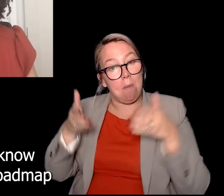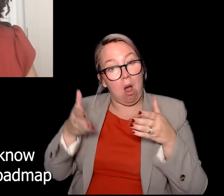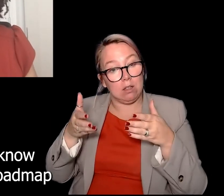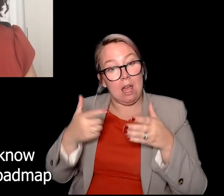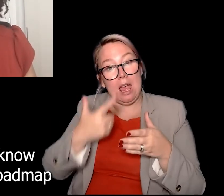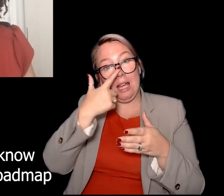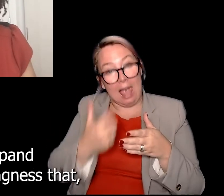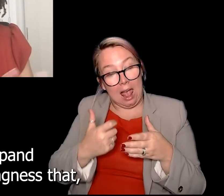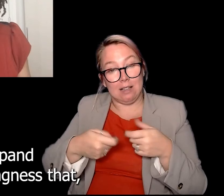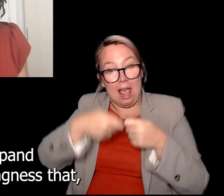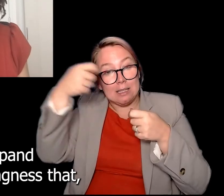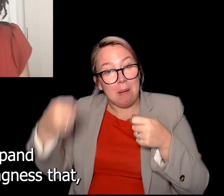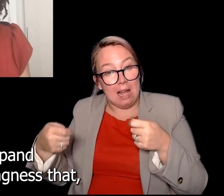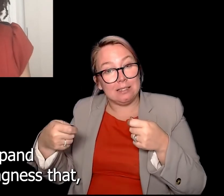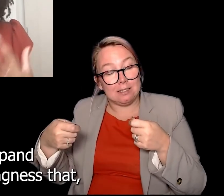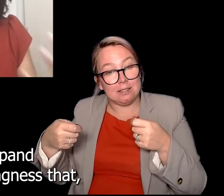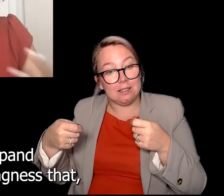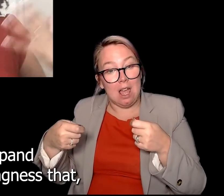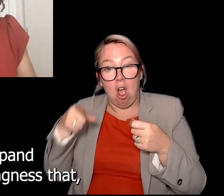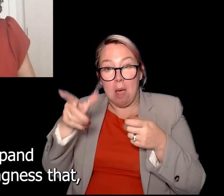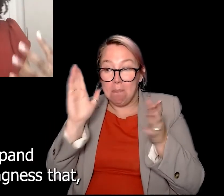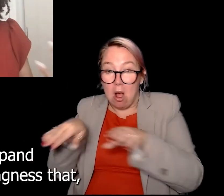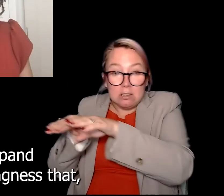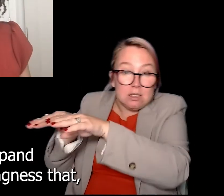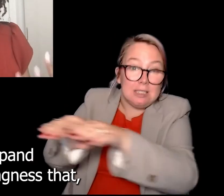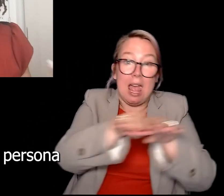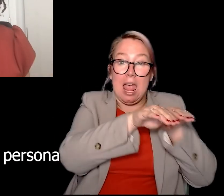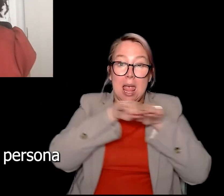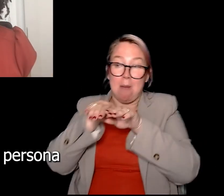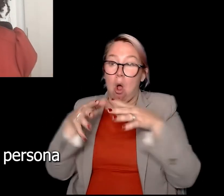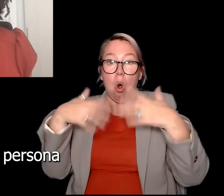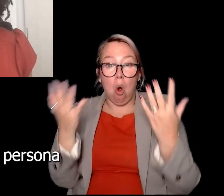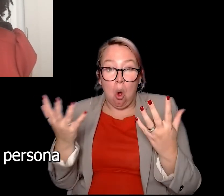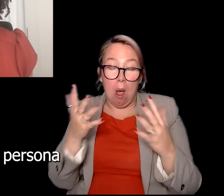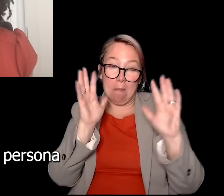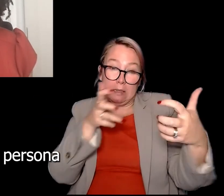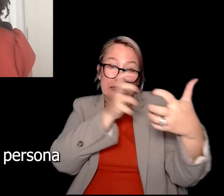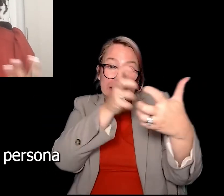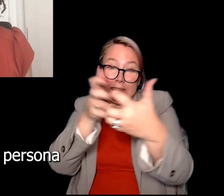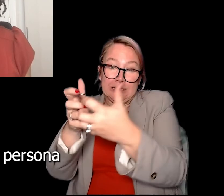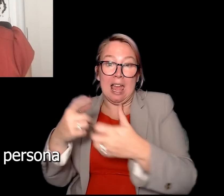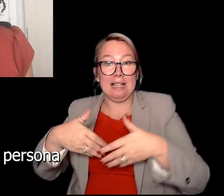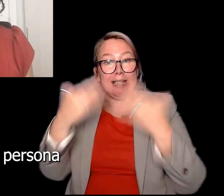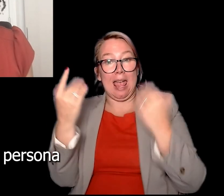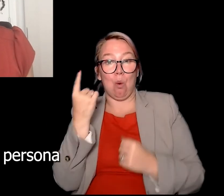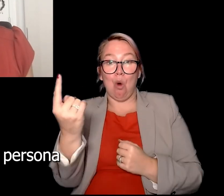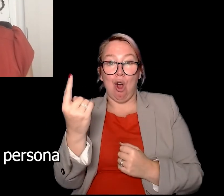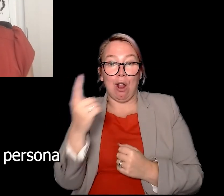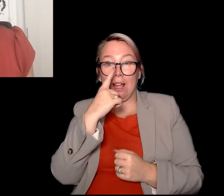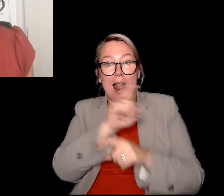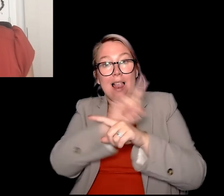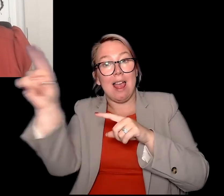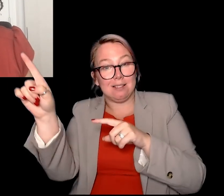and intentionally design a roadmap that does allow you to expand without feeling the overwhelmingness that, oh, I have to hit every single persona on